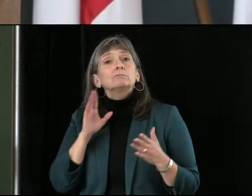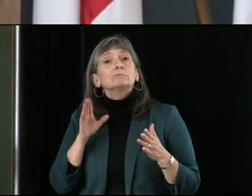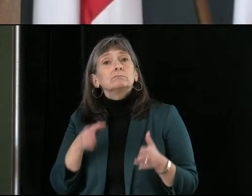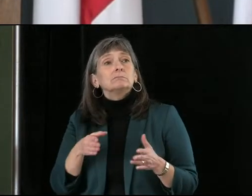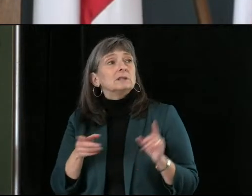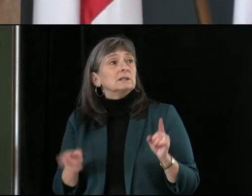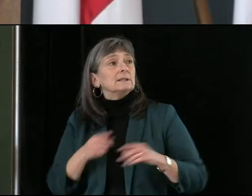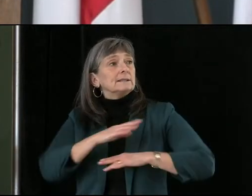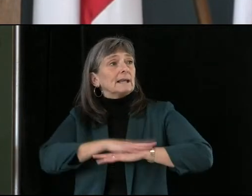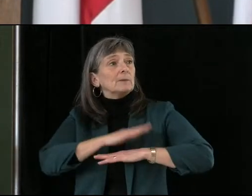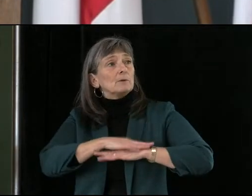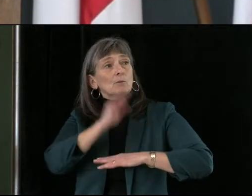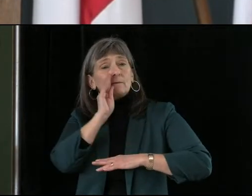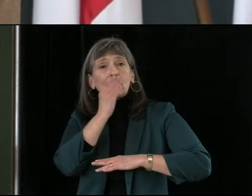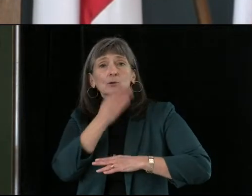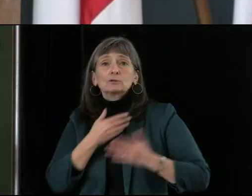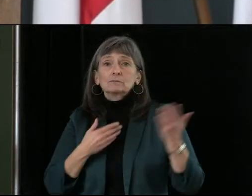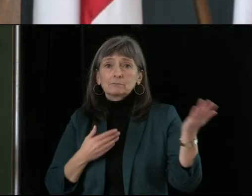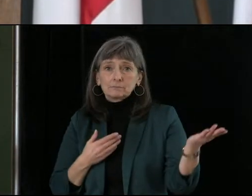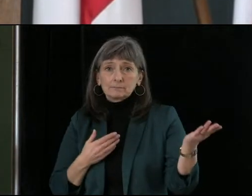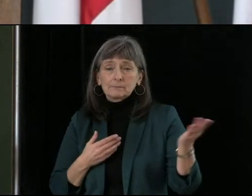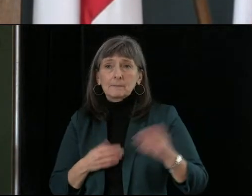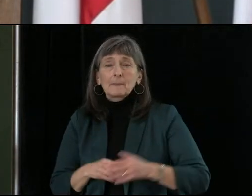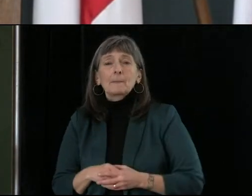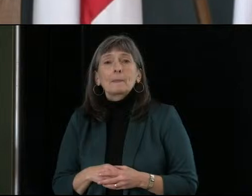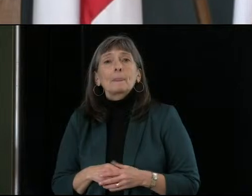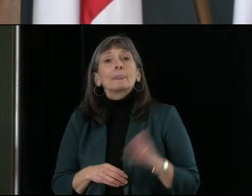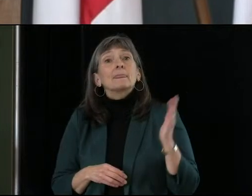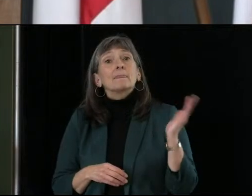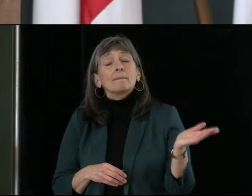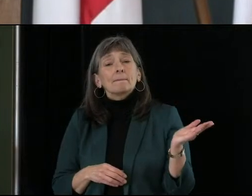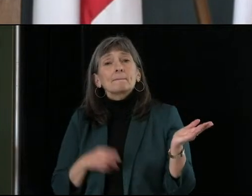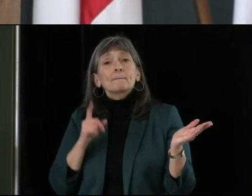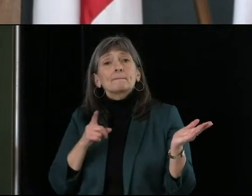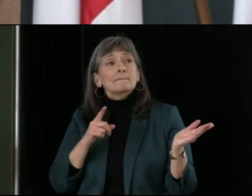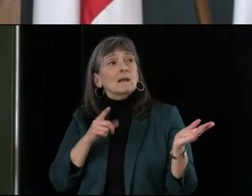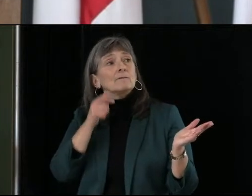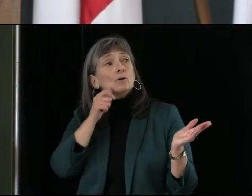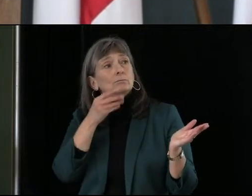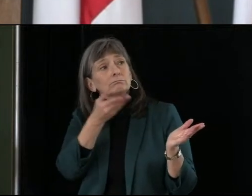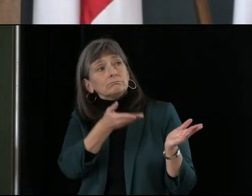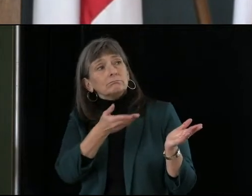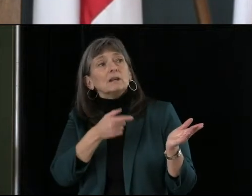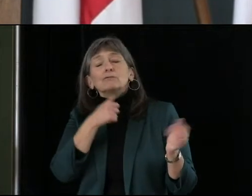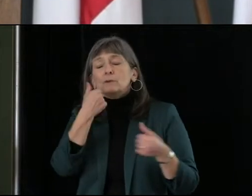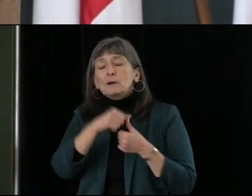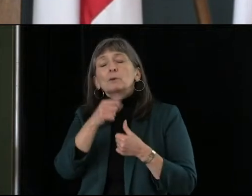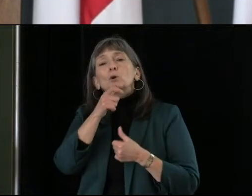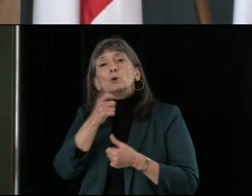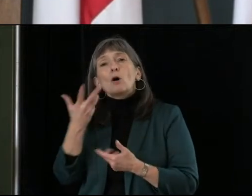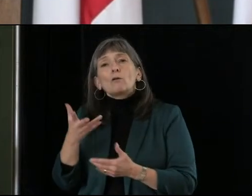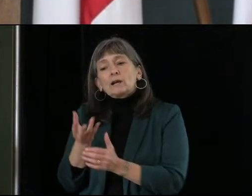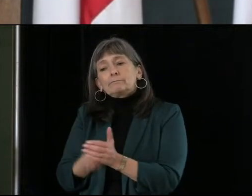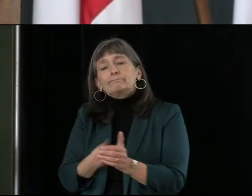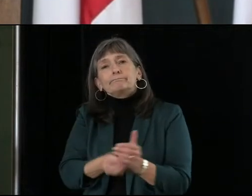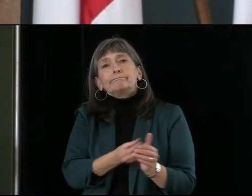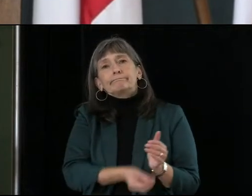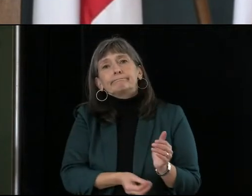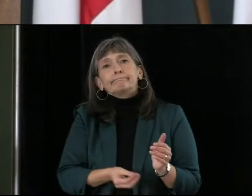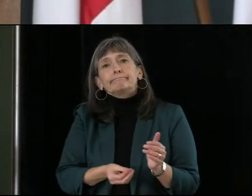table displaying the flowers over here that have been placed to remember those who have been lost, their lives,